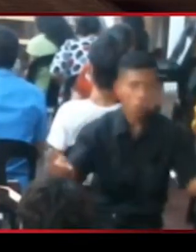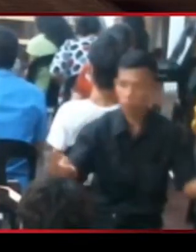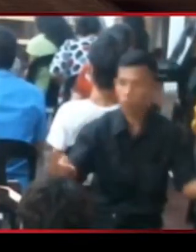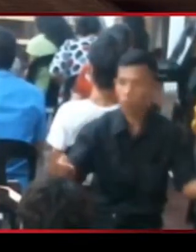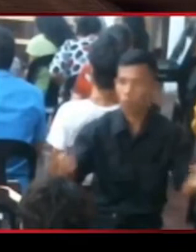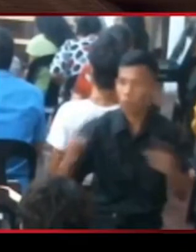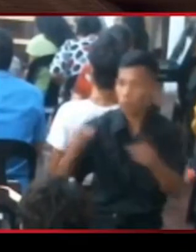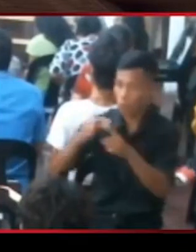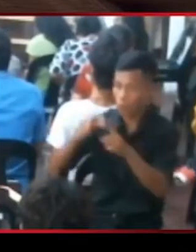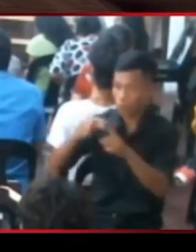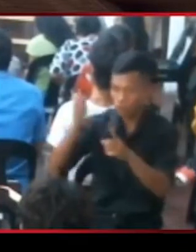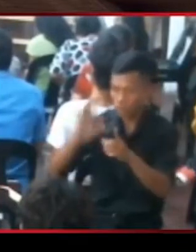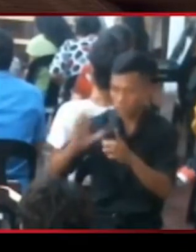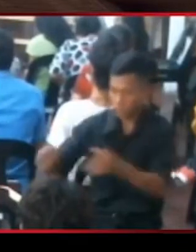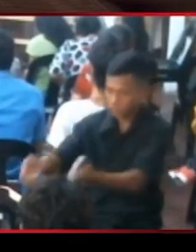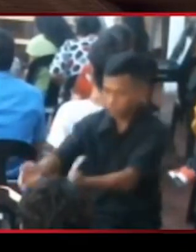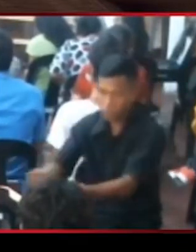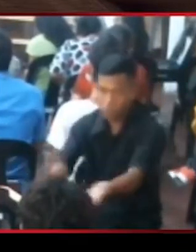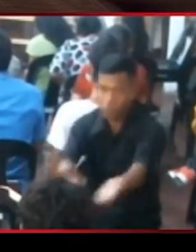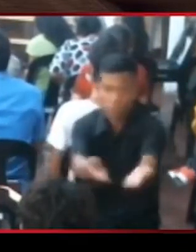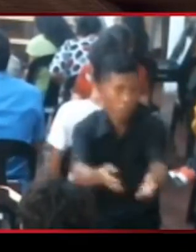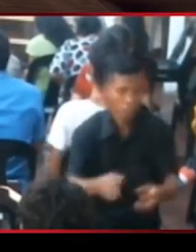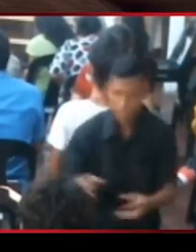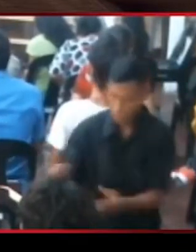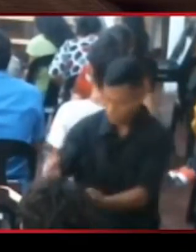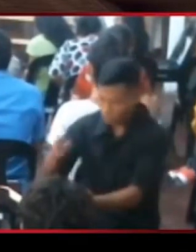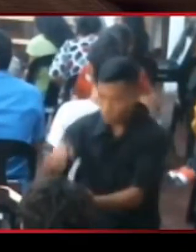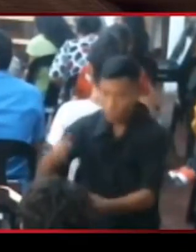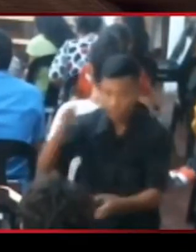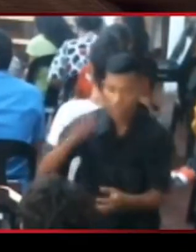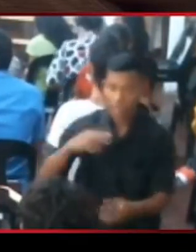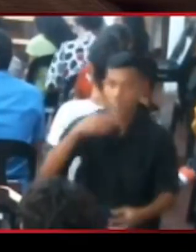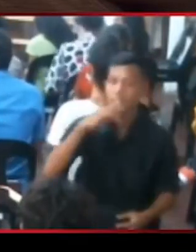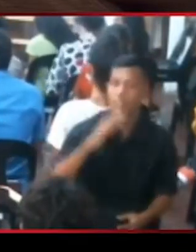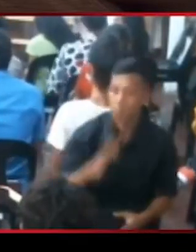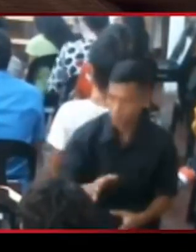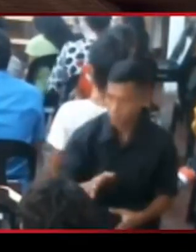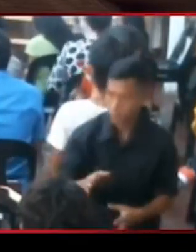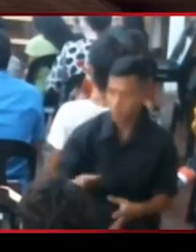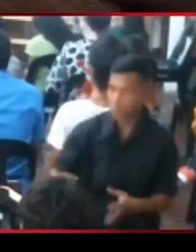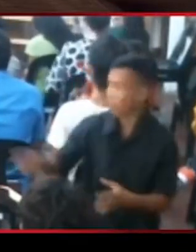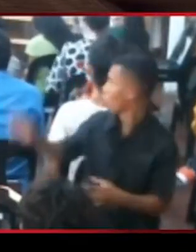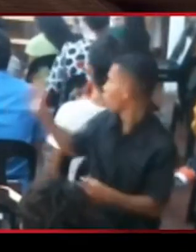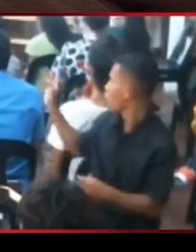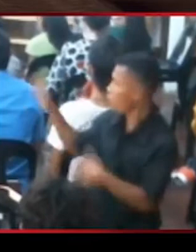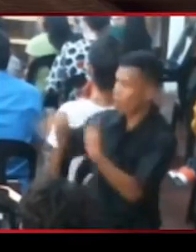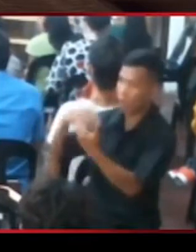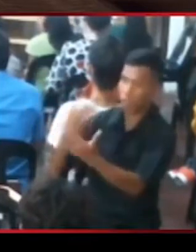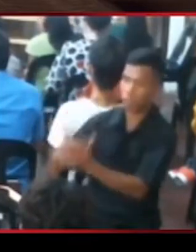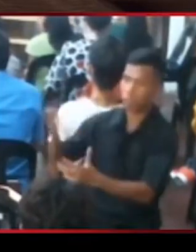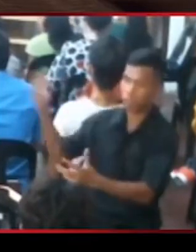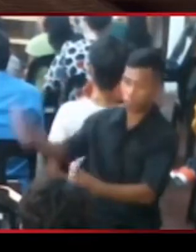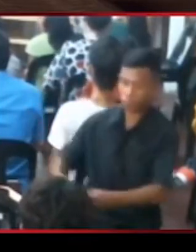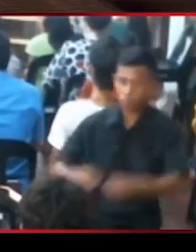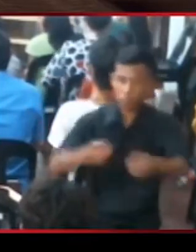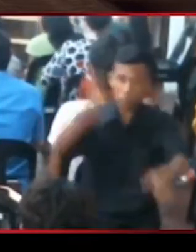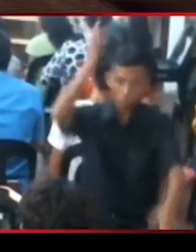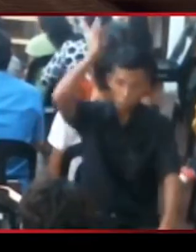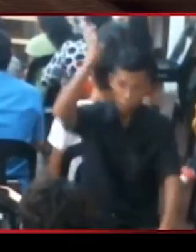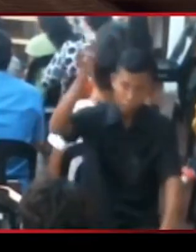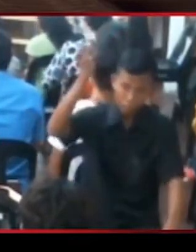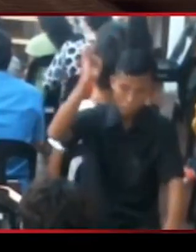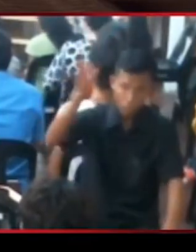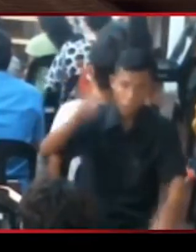of the Word of God. Anybody can speak here that's called to preach and give you the message. But what are